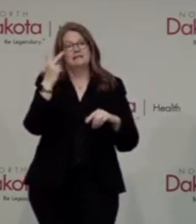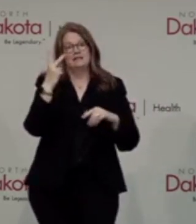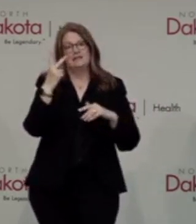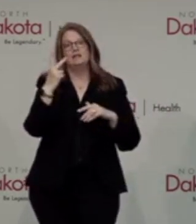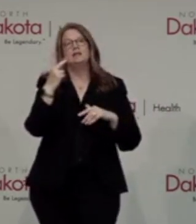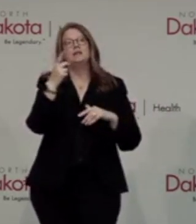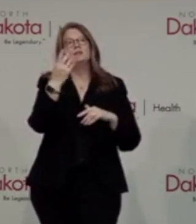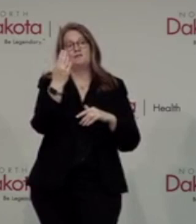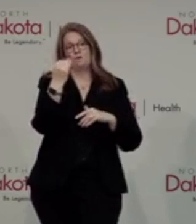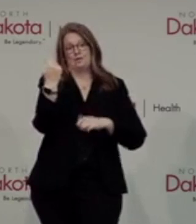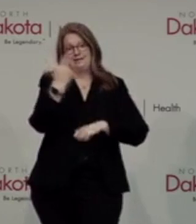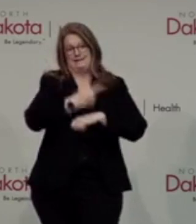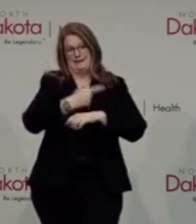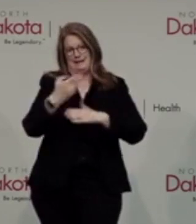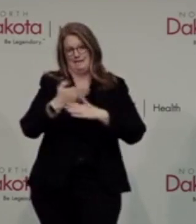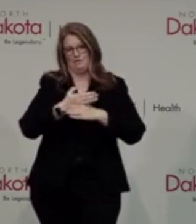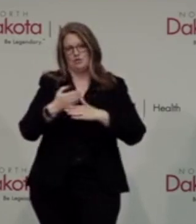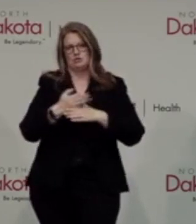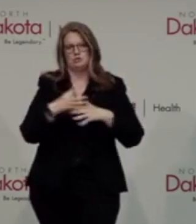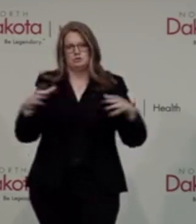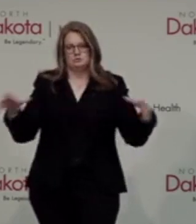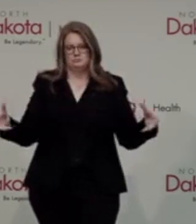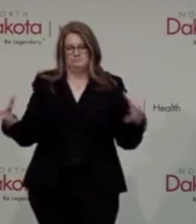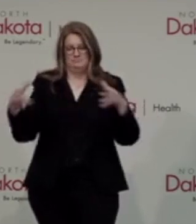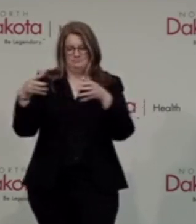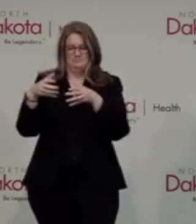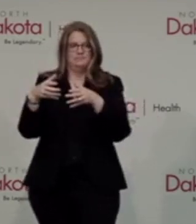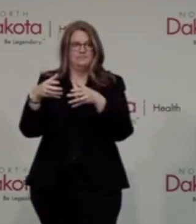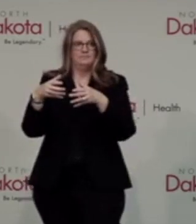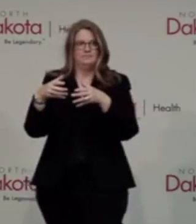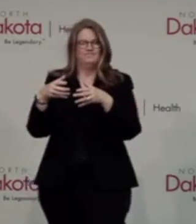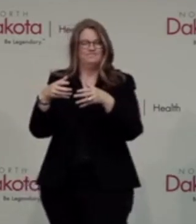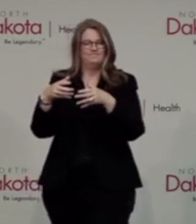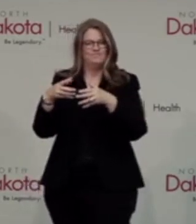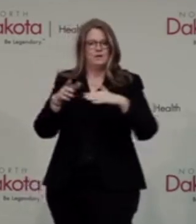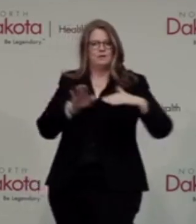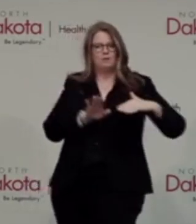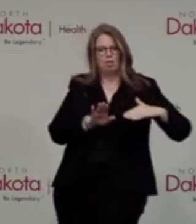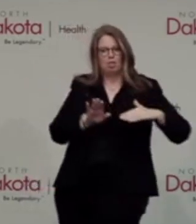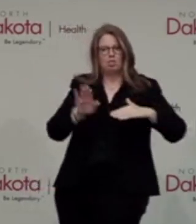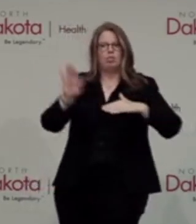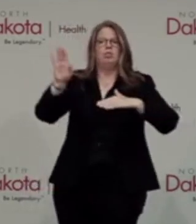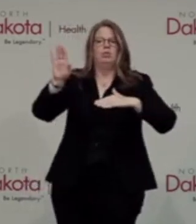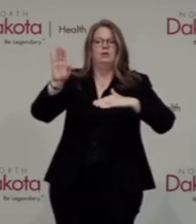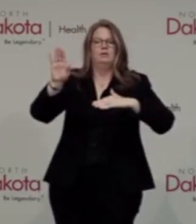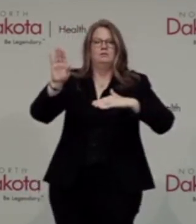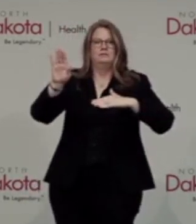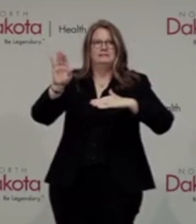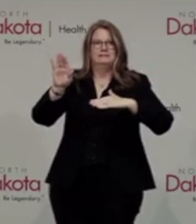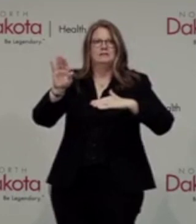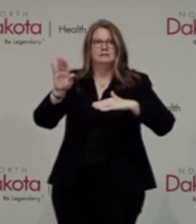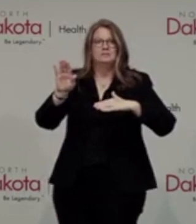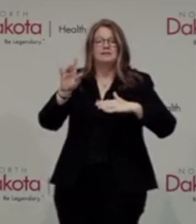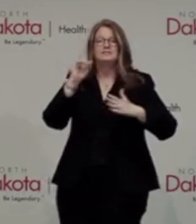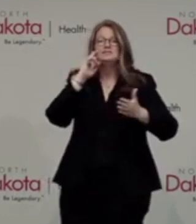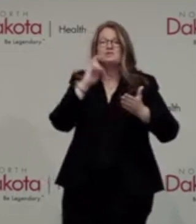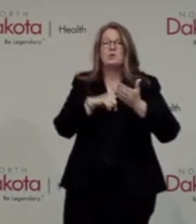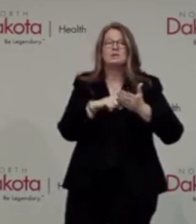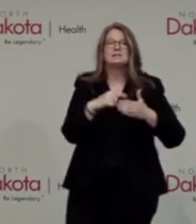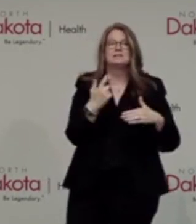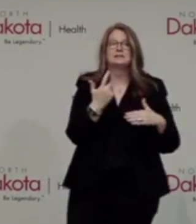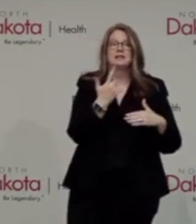14-day rolling average that we're slightly ahead of last year's pace, but it's important to note the curve of that red